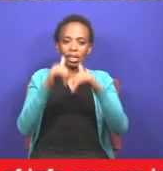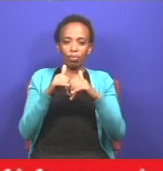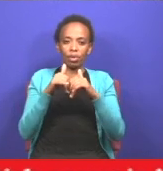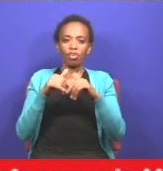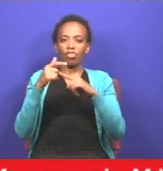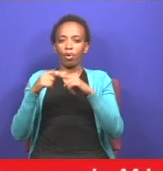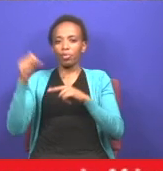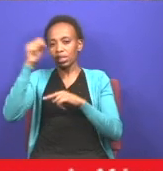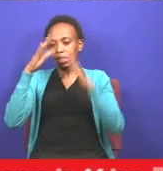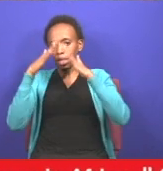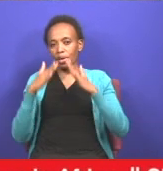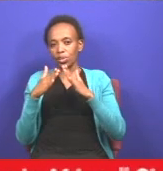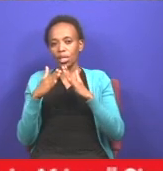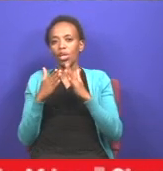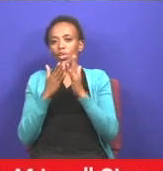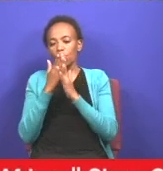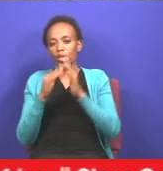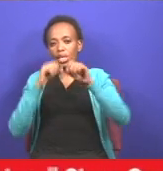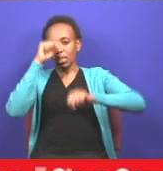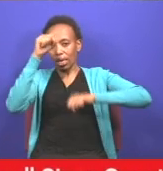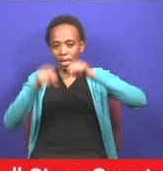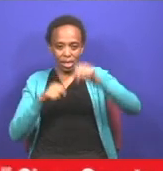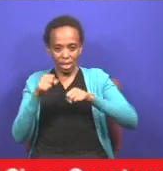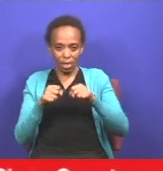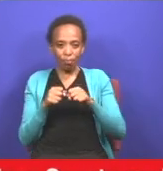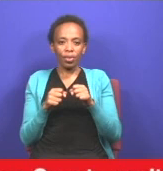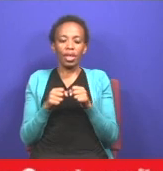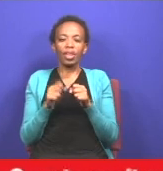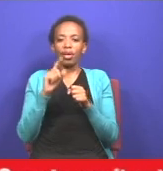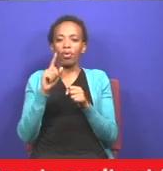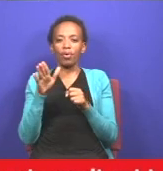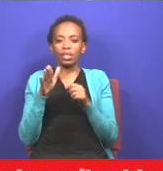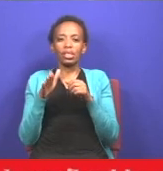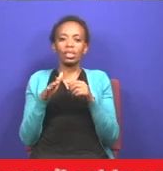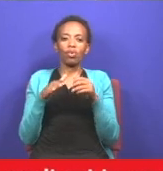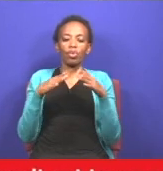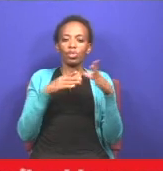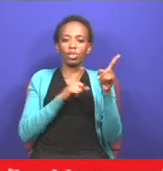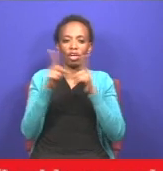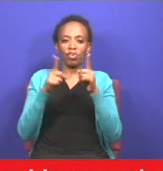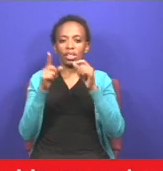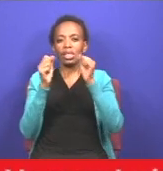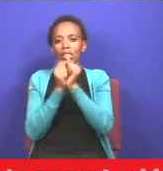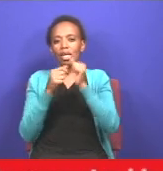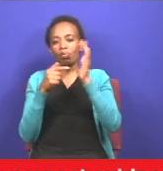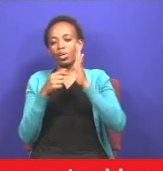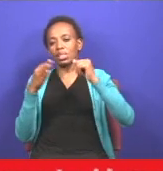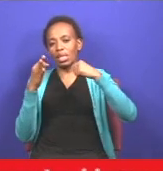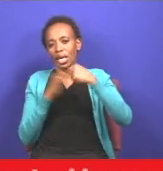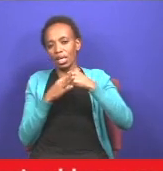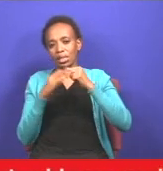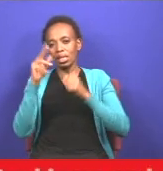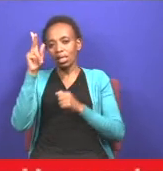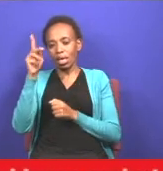State House. Through her Mama Cycling Initiative, the First Lady covered a 10.8-kilometer distance, after which